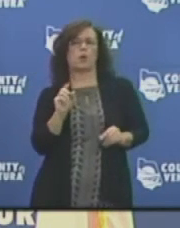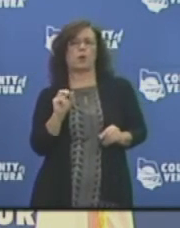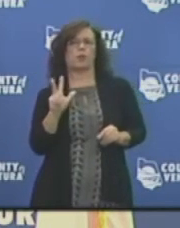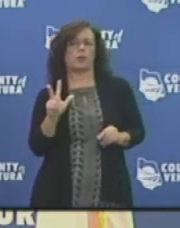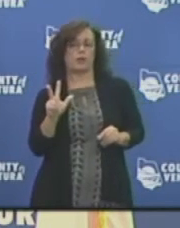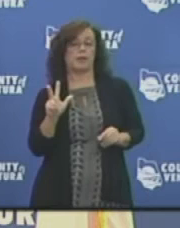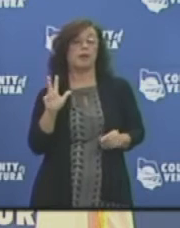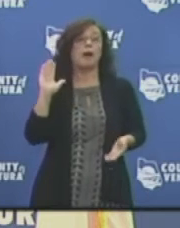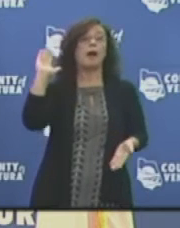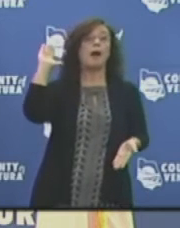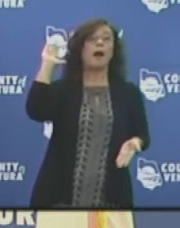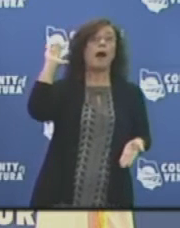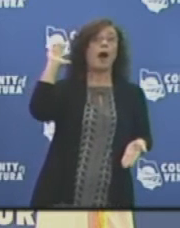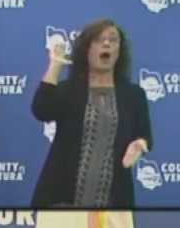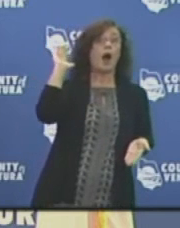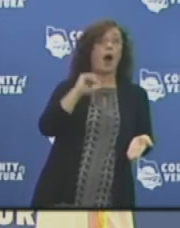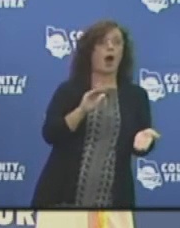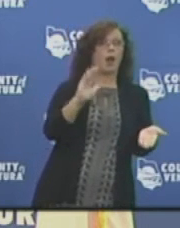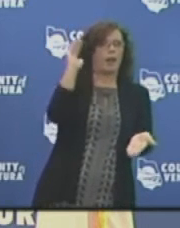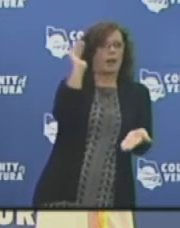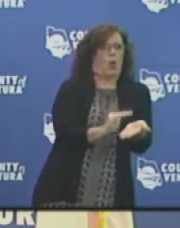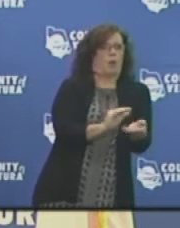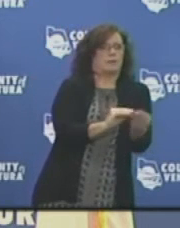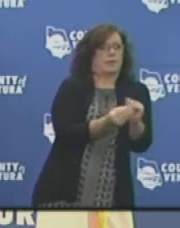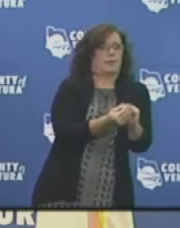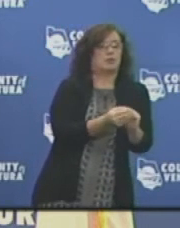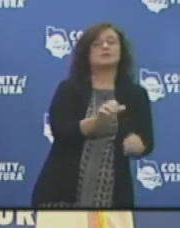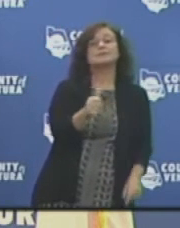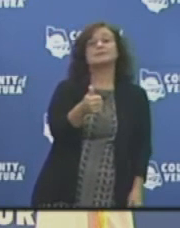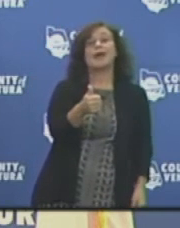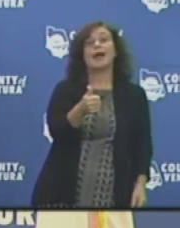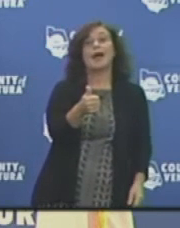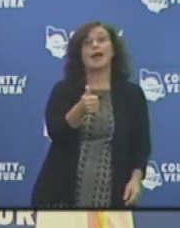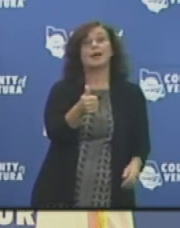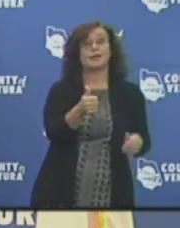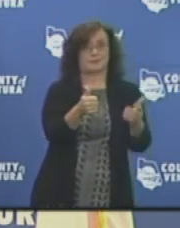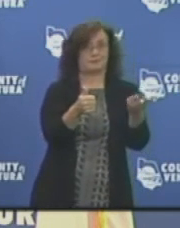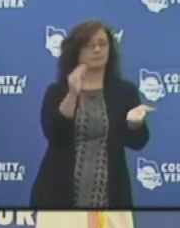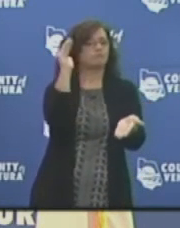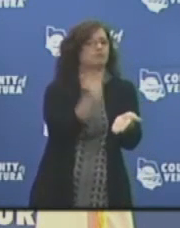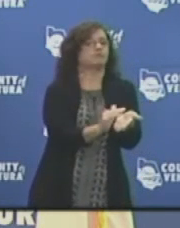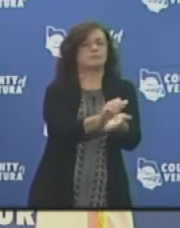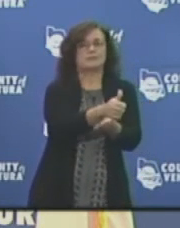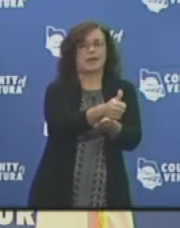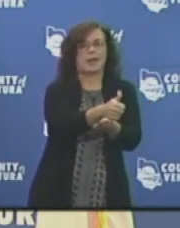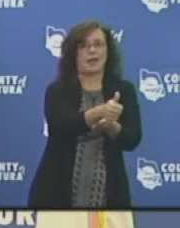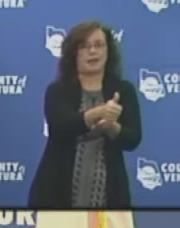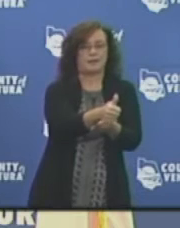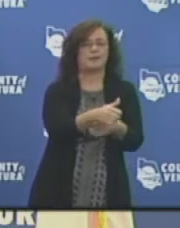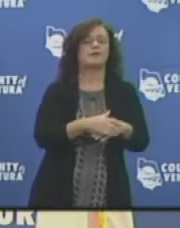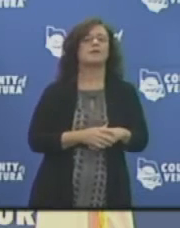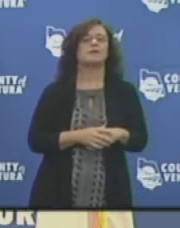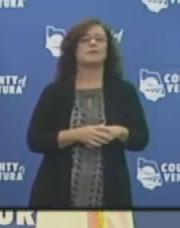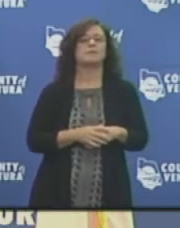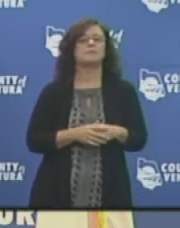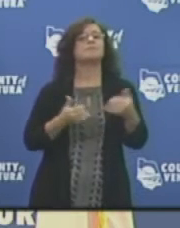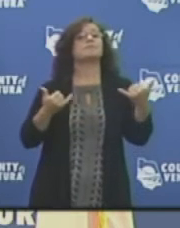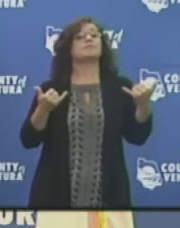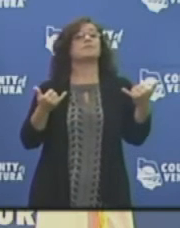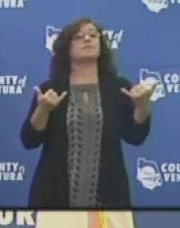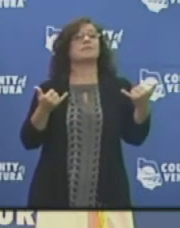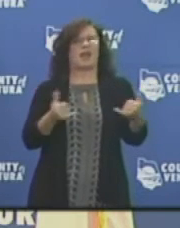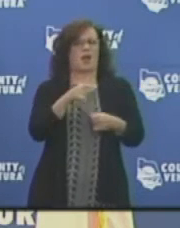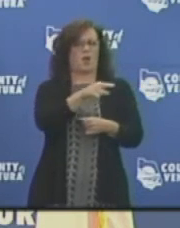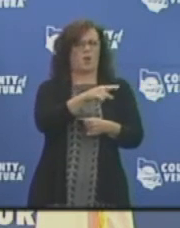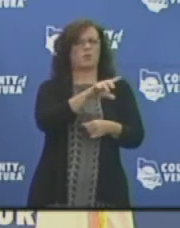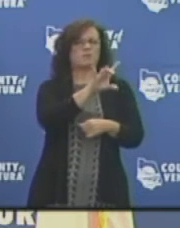couple months ago. We were at 10 cases in our county. There are 17 patients of those 82